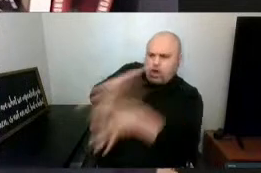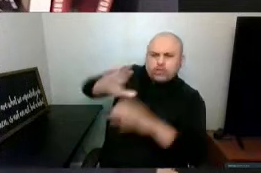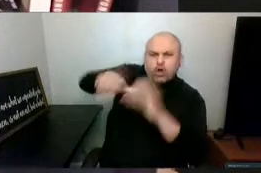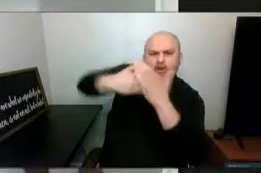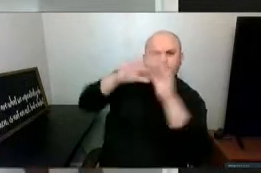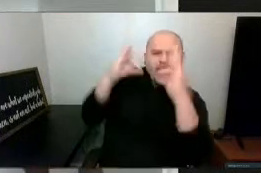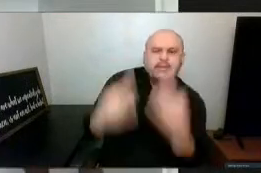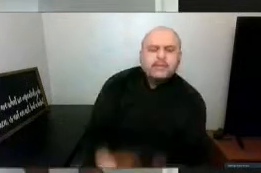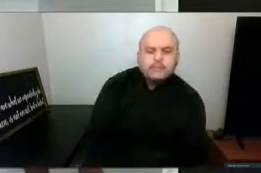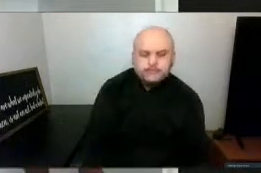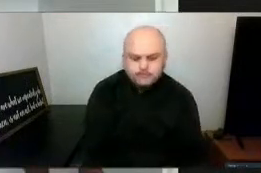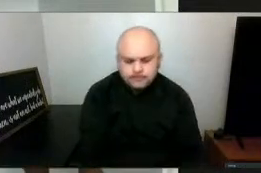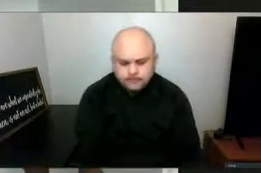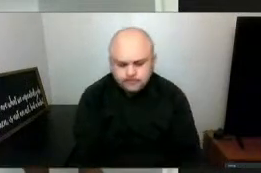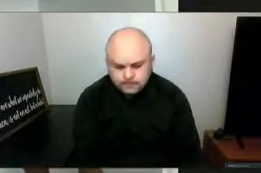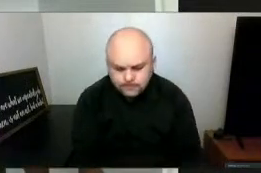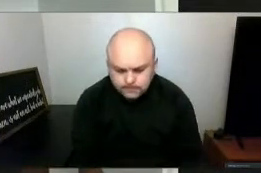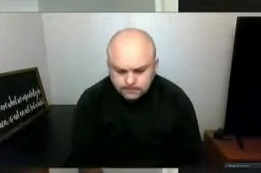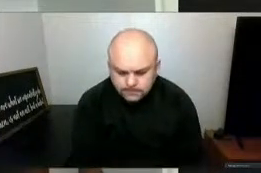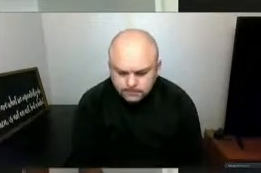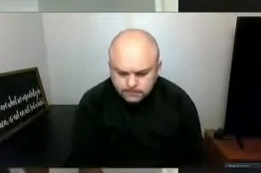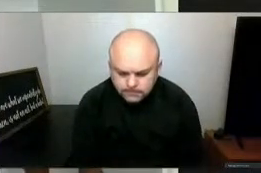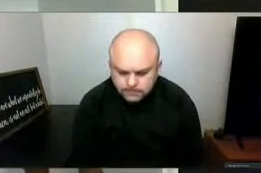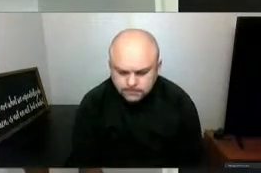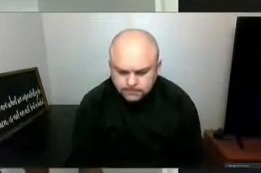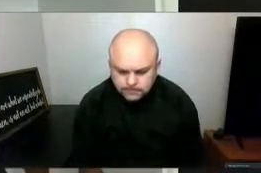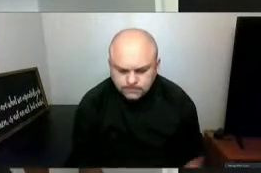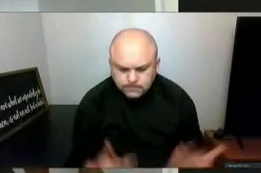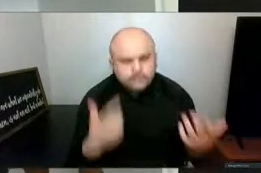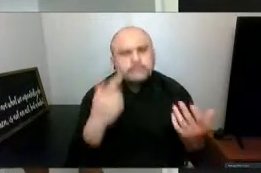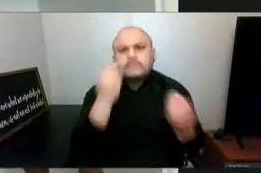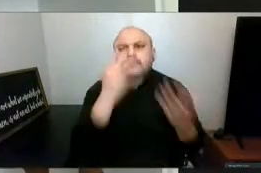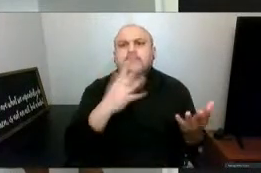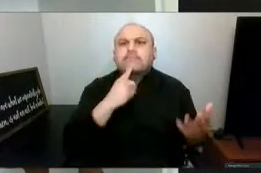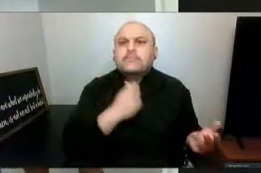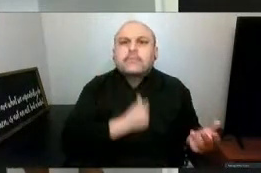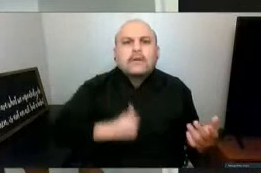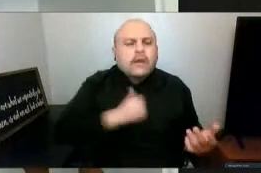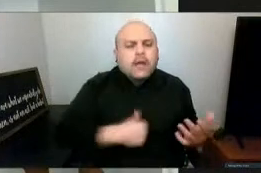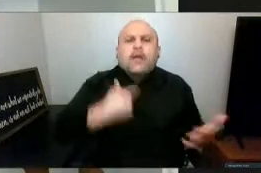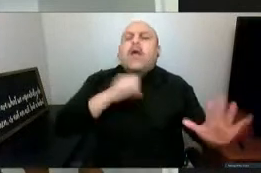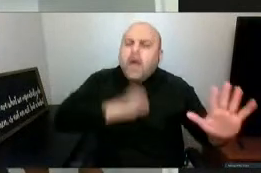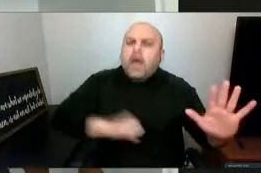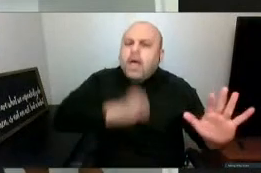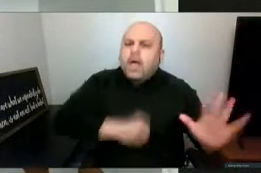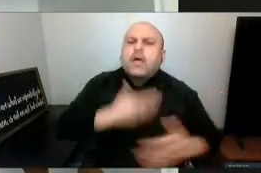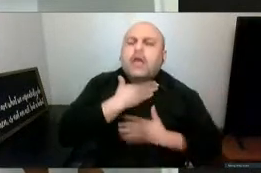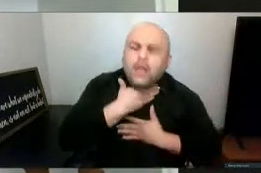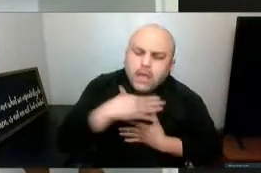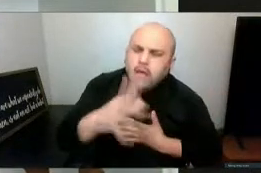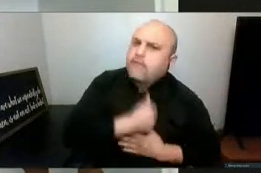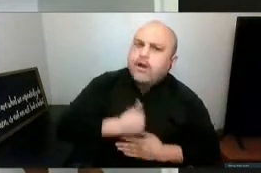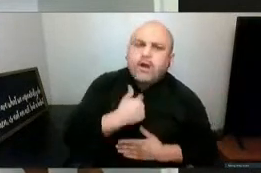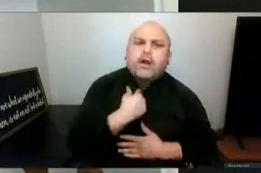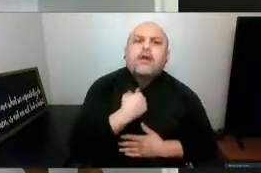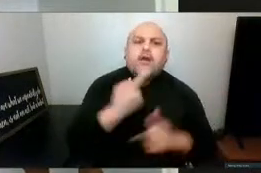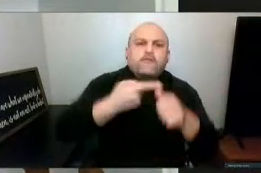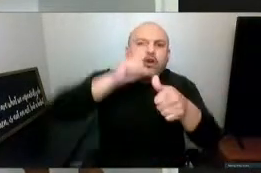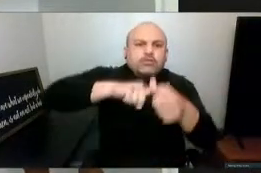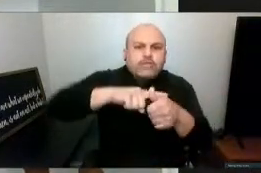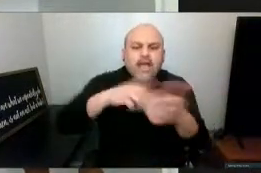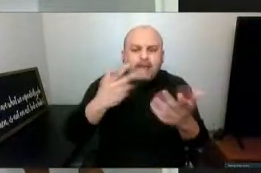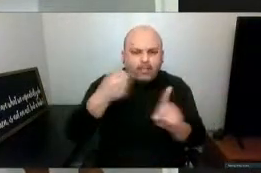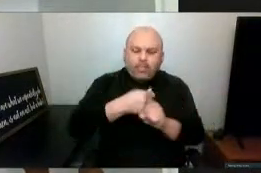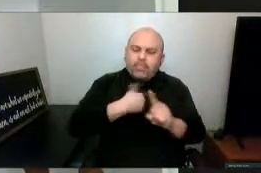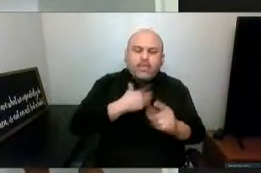If I could just finish, I apologize for that. That's never happened to me ever, but I guess it was first time for everything. What I